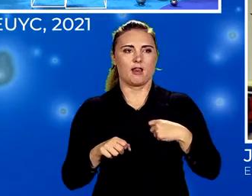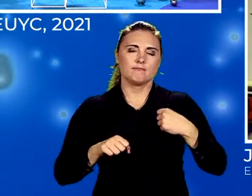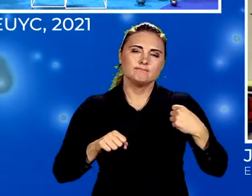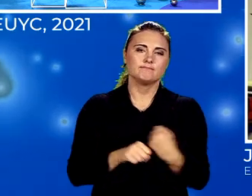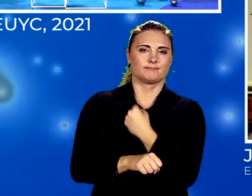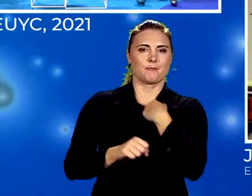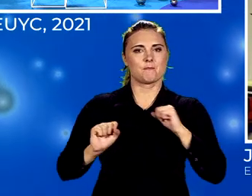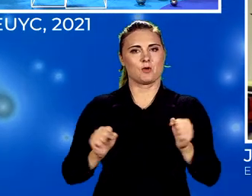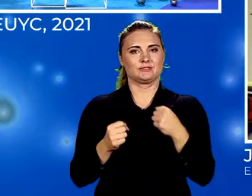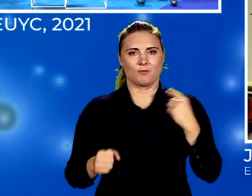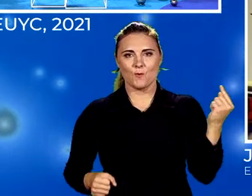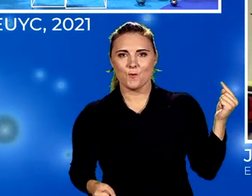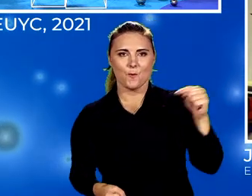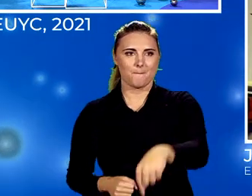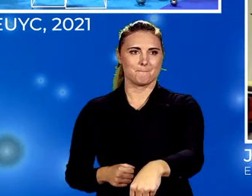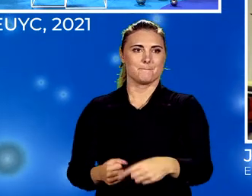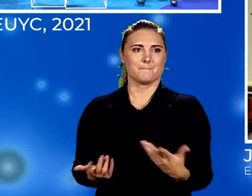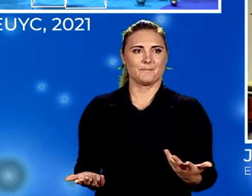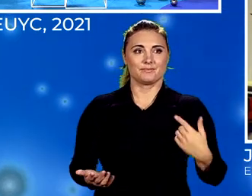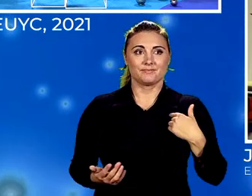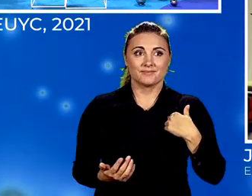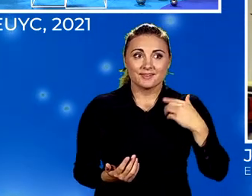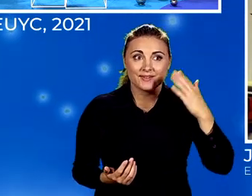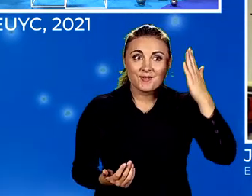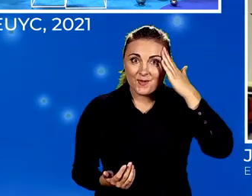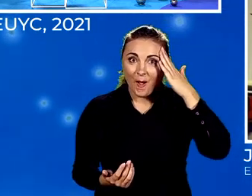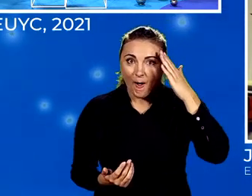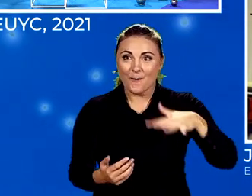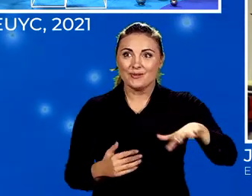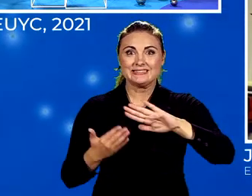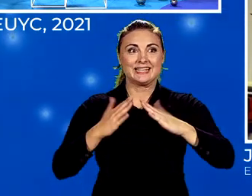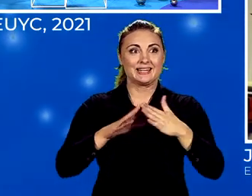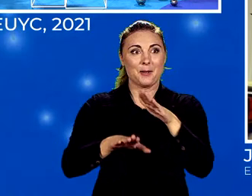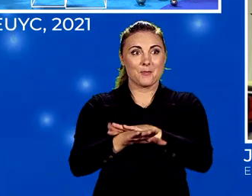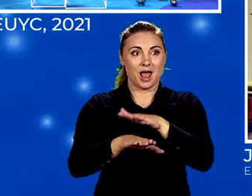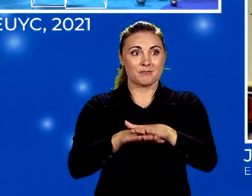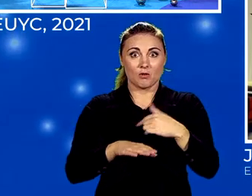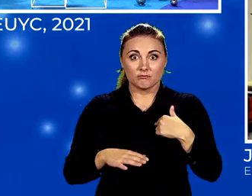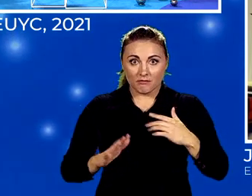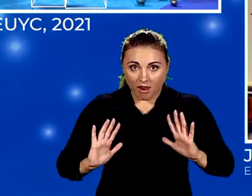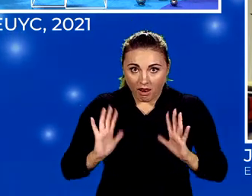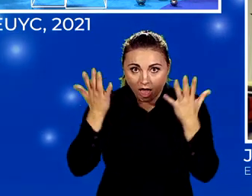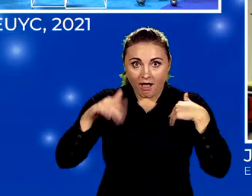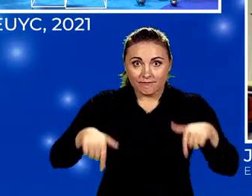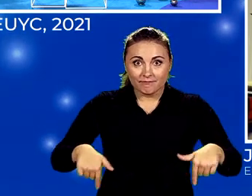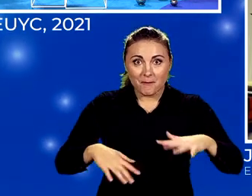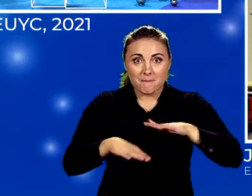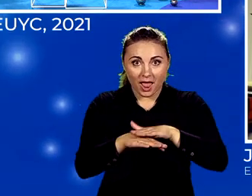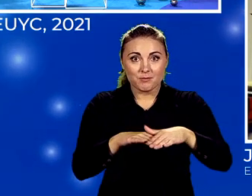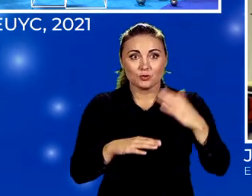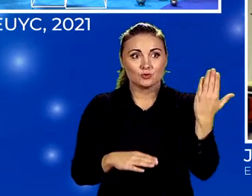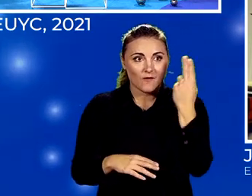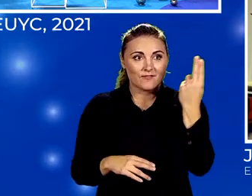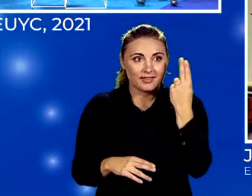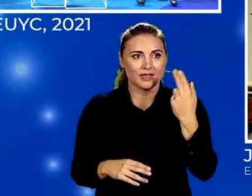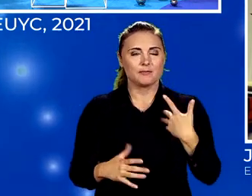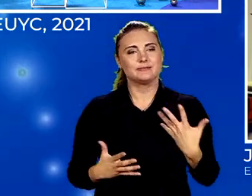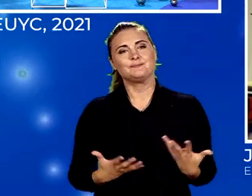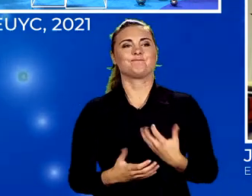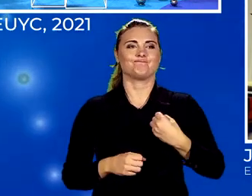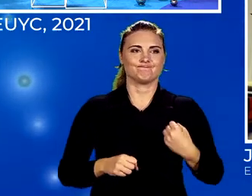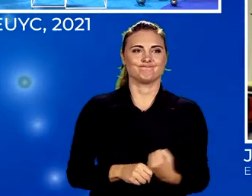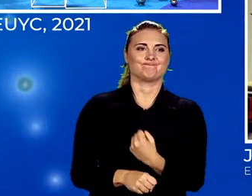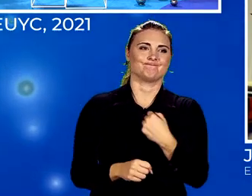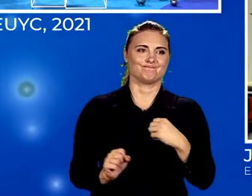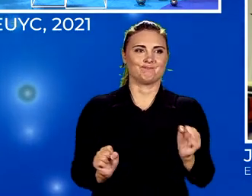because I know, for example, Maribor very well, having lived in Slovenia for a while. Just at the beginning, maybe just a very quick historical wrap-up of EU cooperation in the